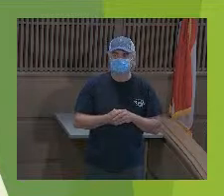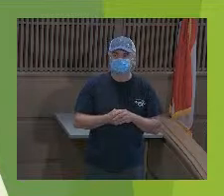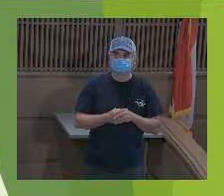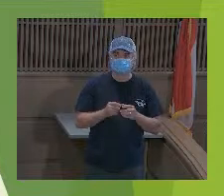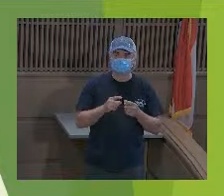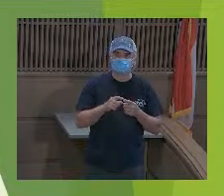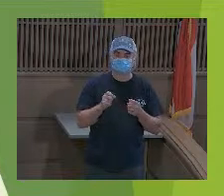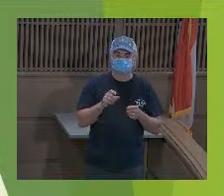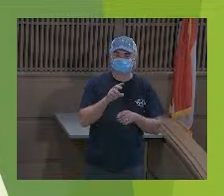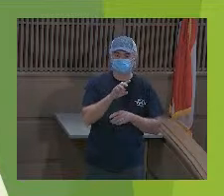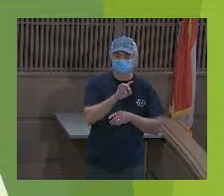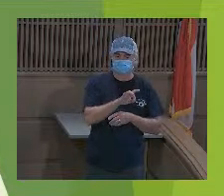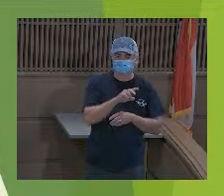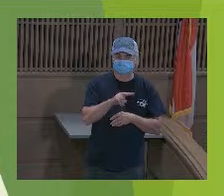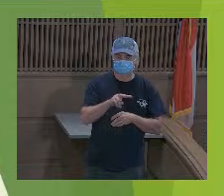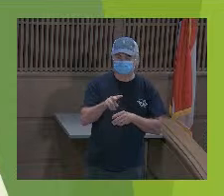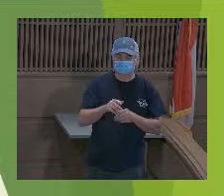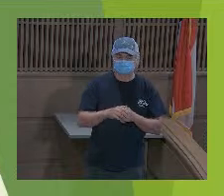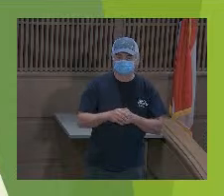822.